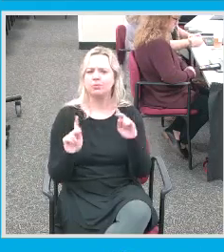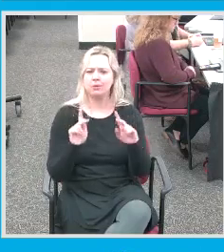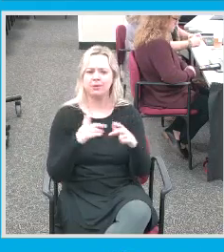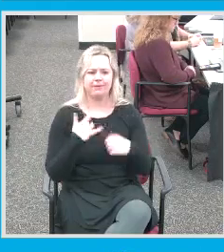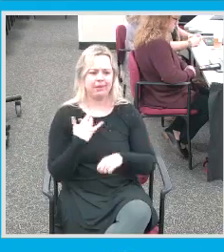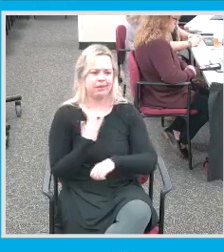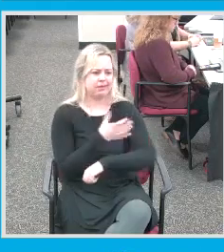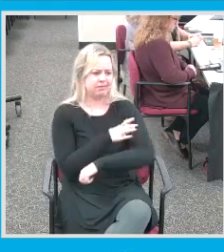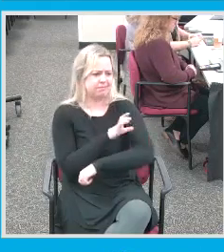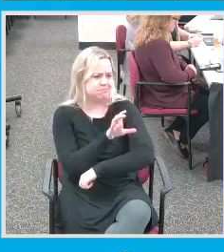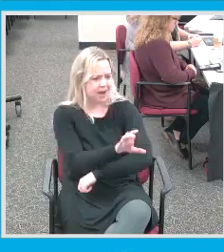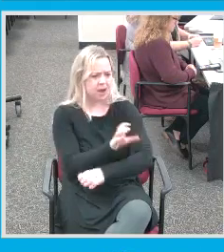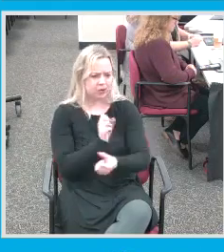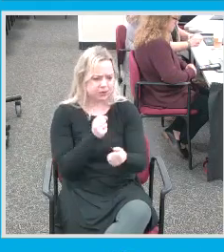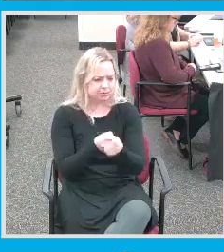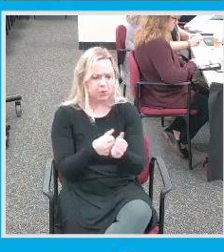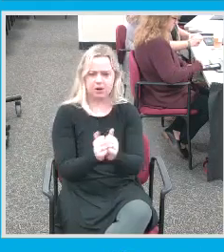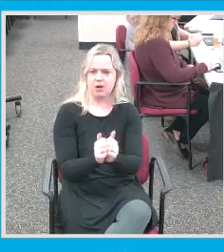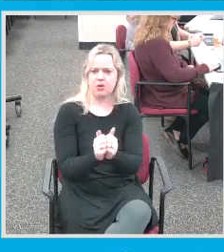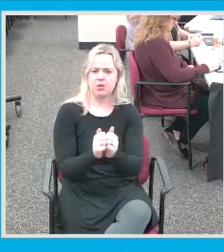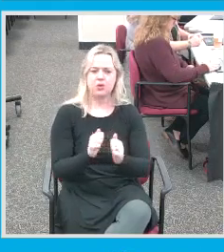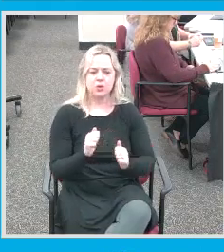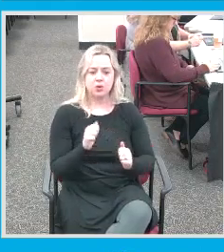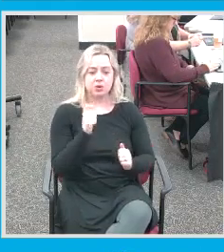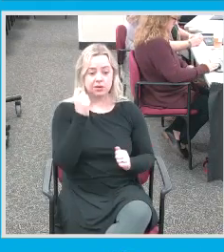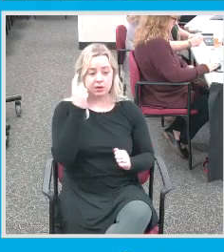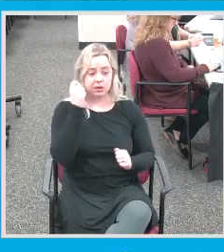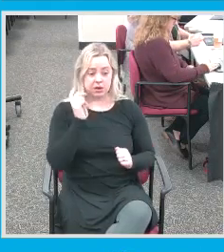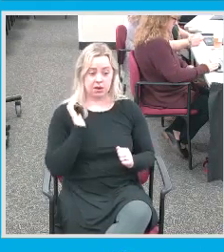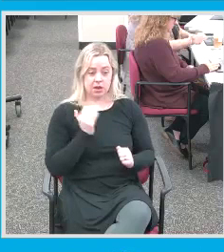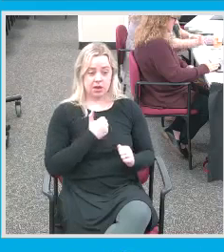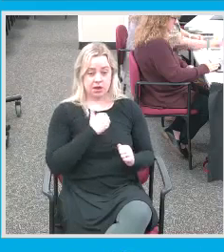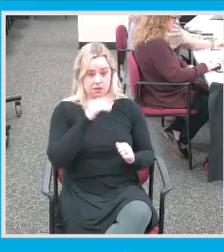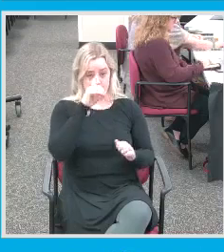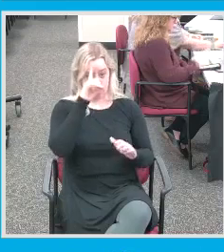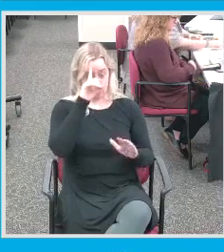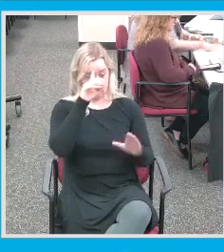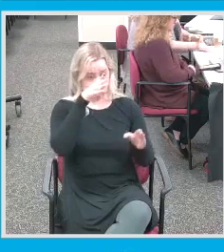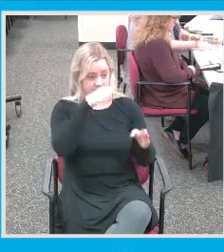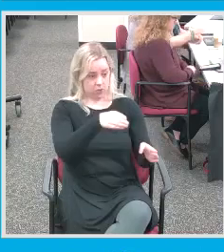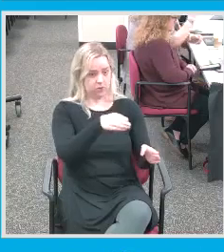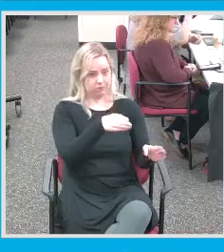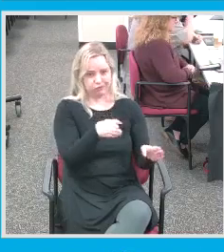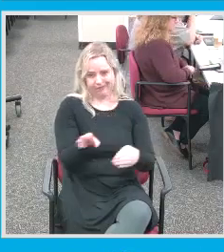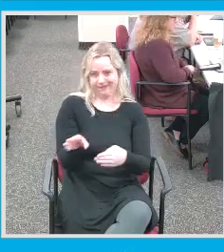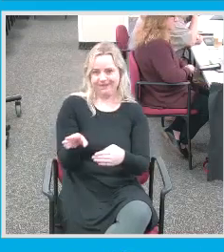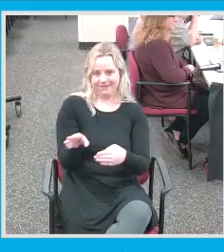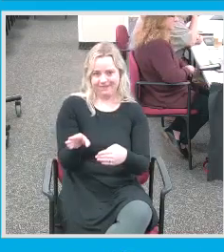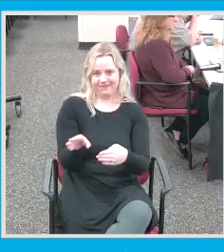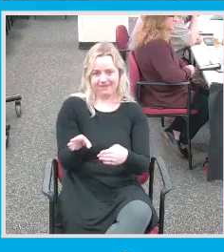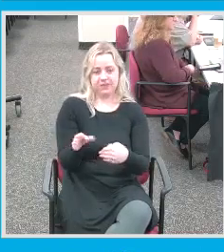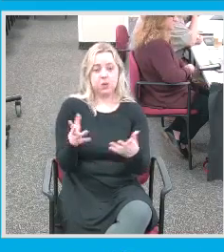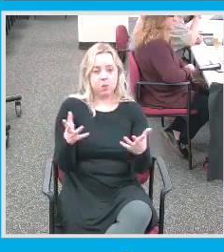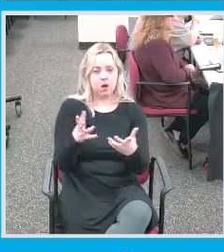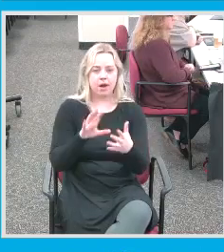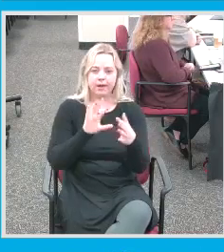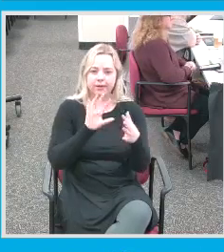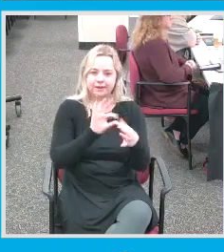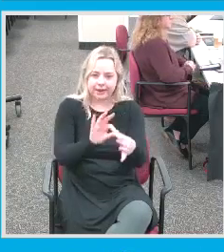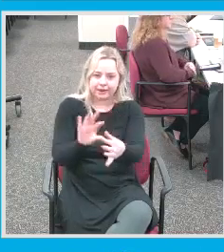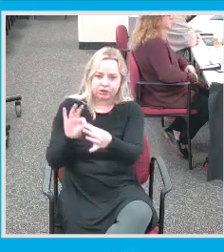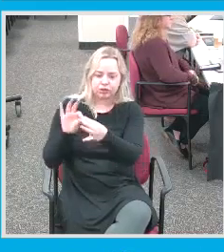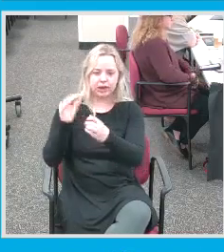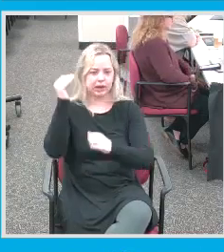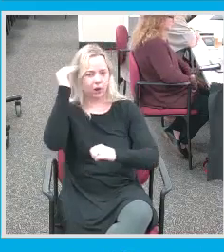this community? And so we've really shifted our focus into what you'll see: connection, awareness, resources,